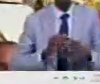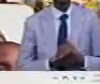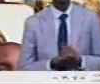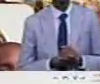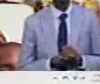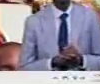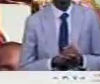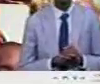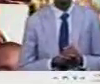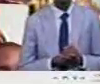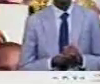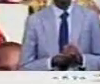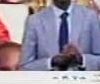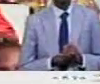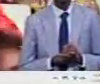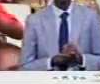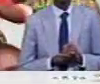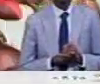Amen.